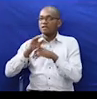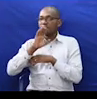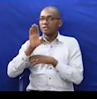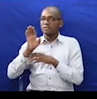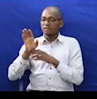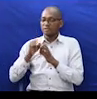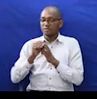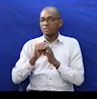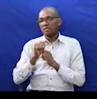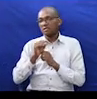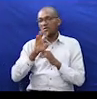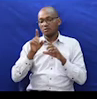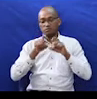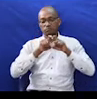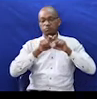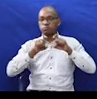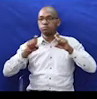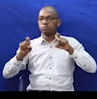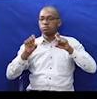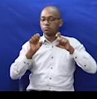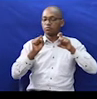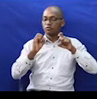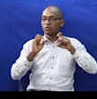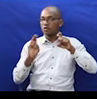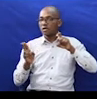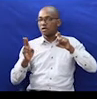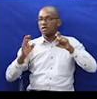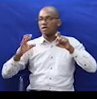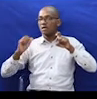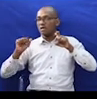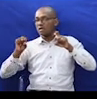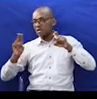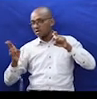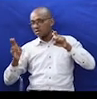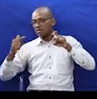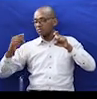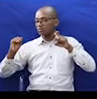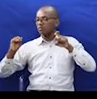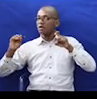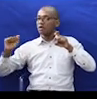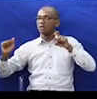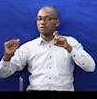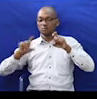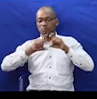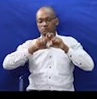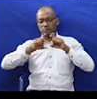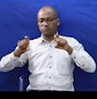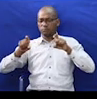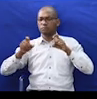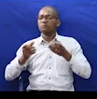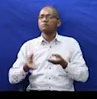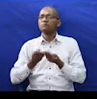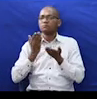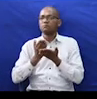ratio of opposite over adjacent. Okay? So this is the trigonometrical ratios.